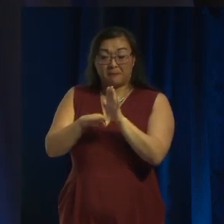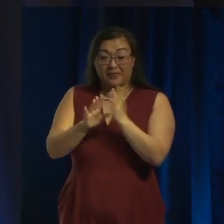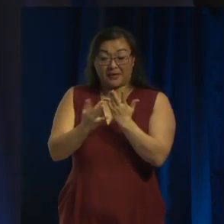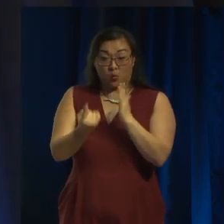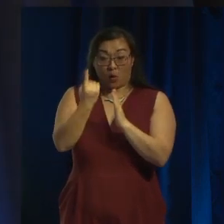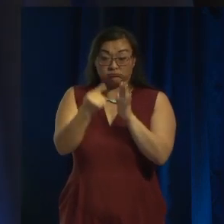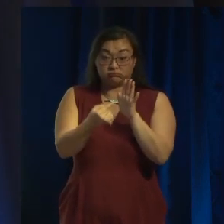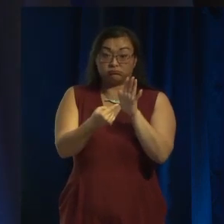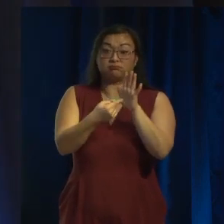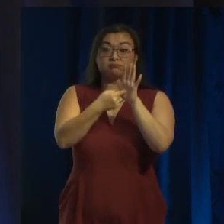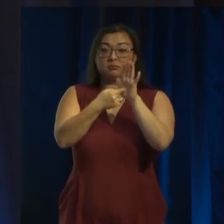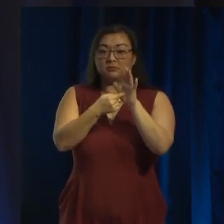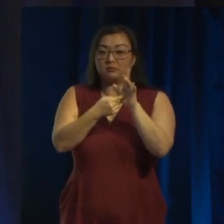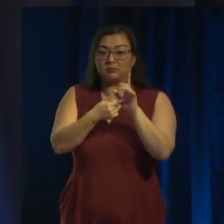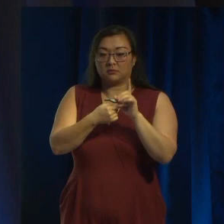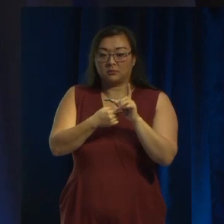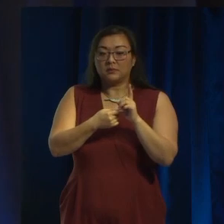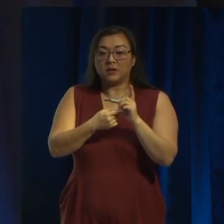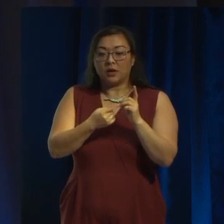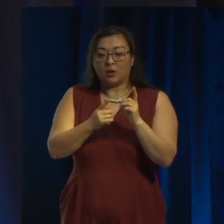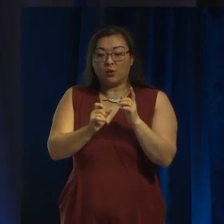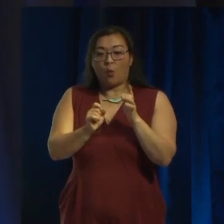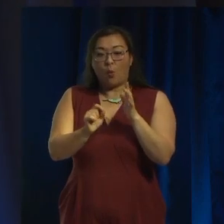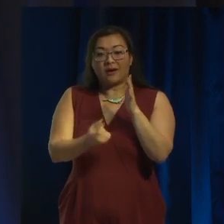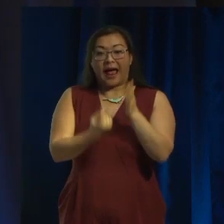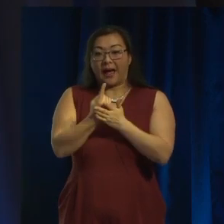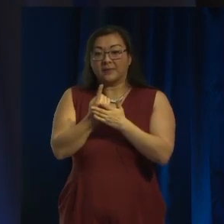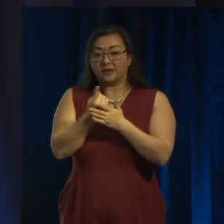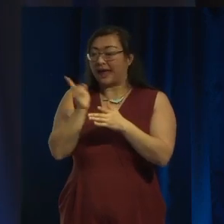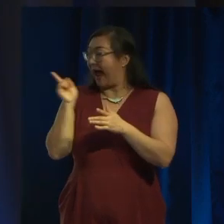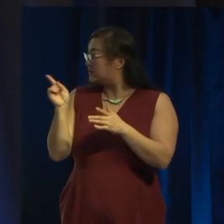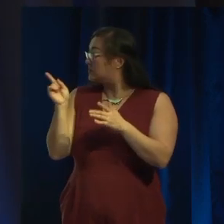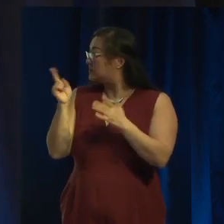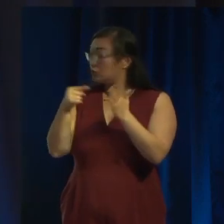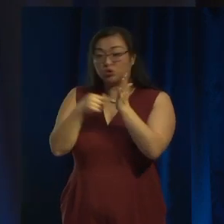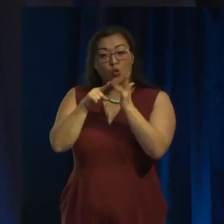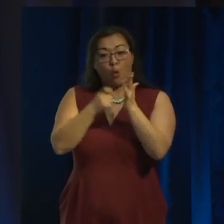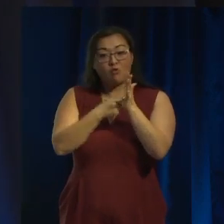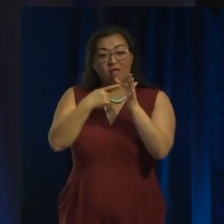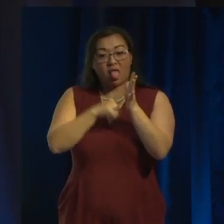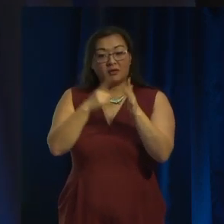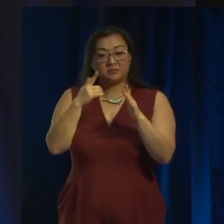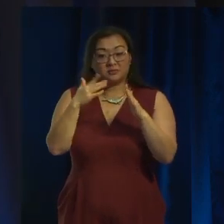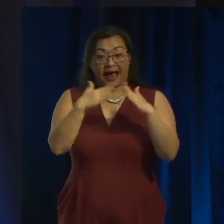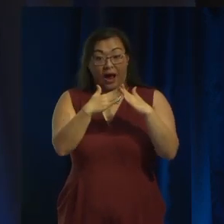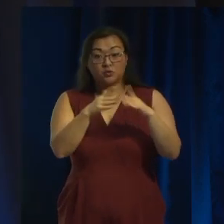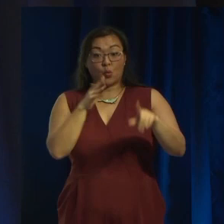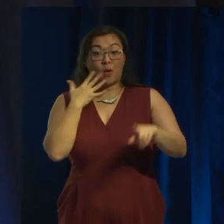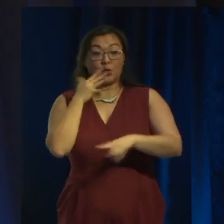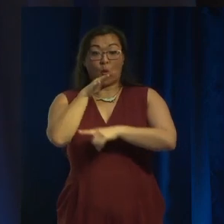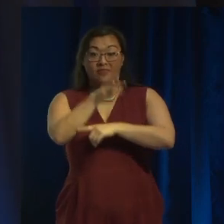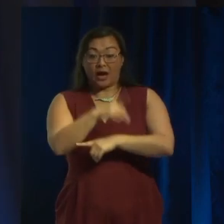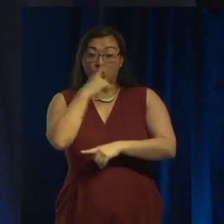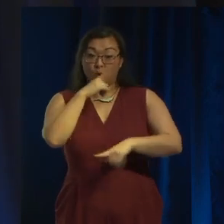Toriel's house. Toriel is a mother figure in the game. She kind of adopts you and feeds you butterscotch pudding, and you can stay there pretty much